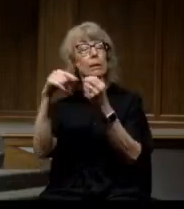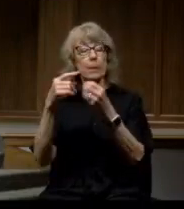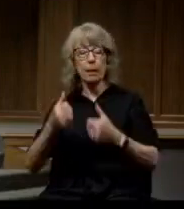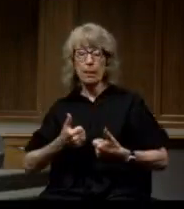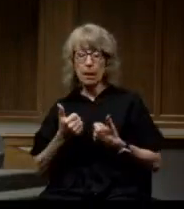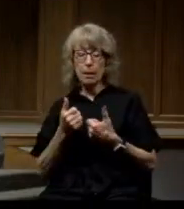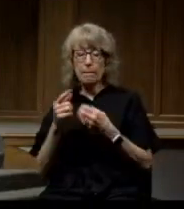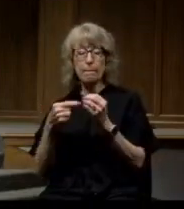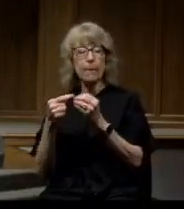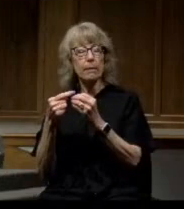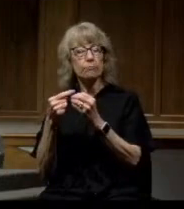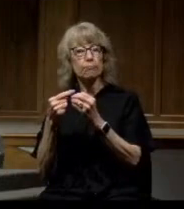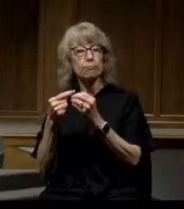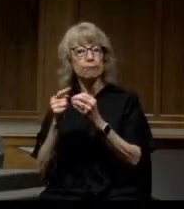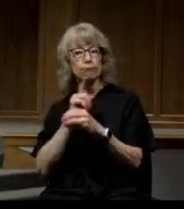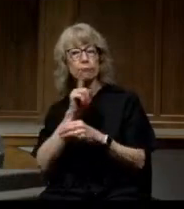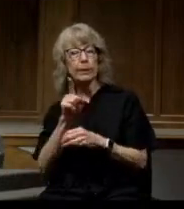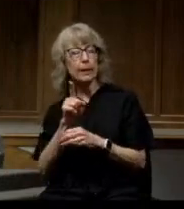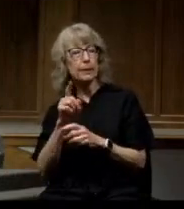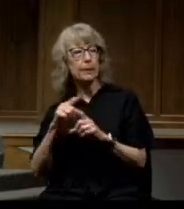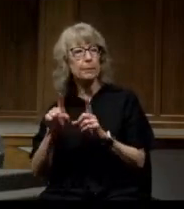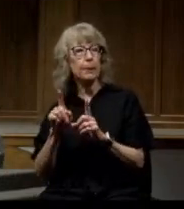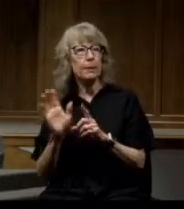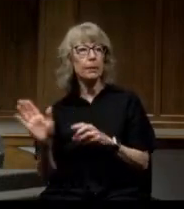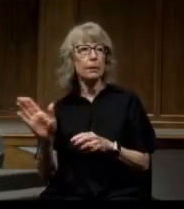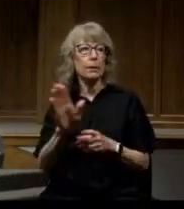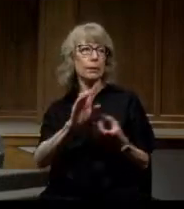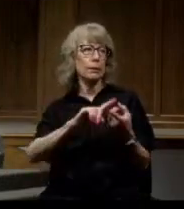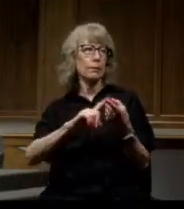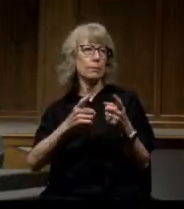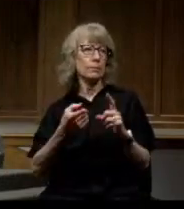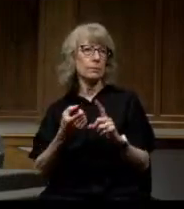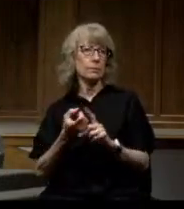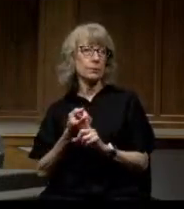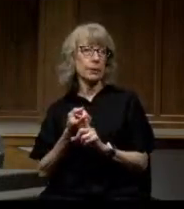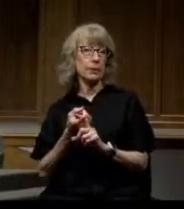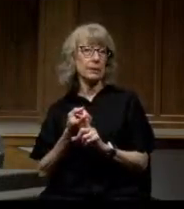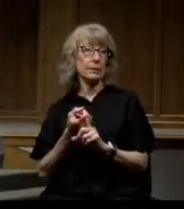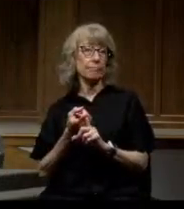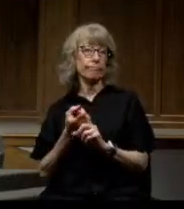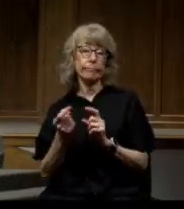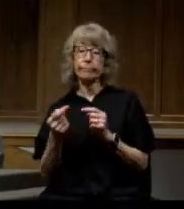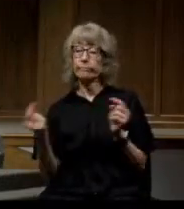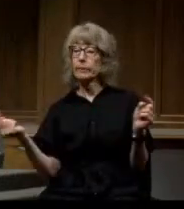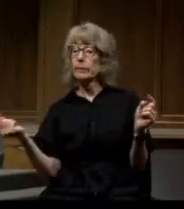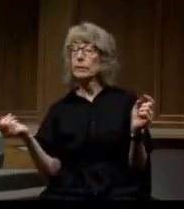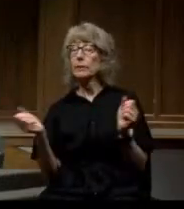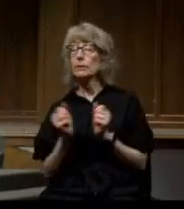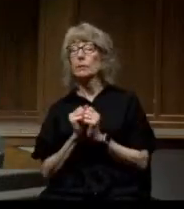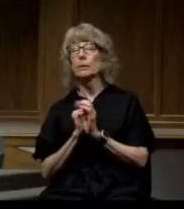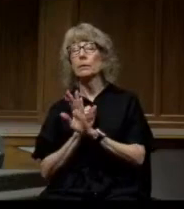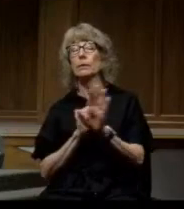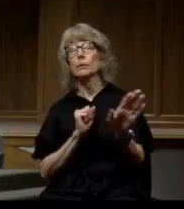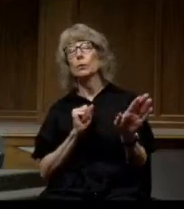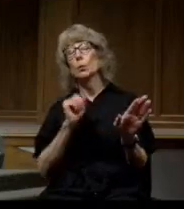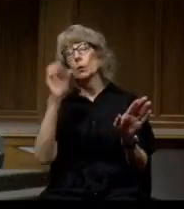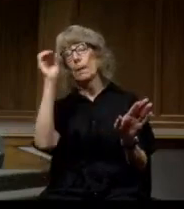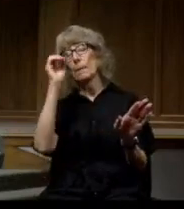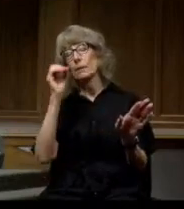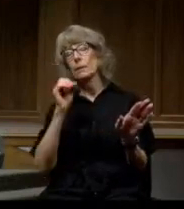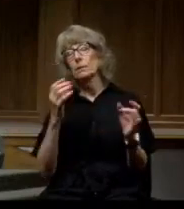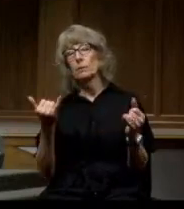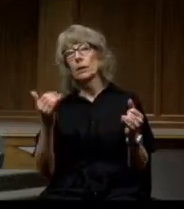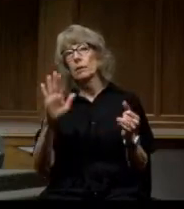reality. But you have a lot of your friends who disagree with your opinions, and you're